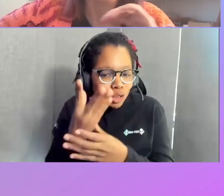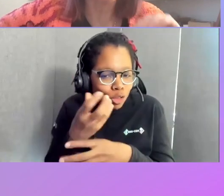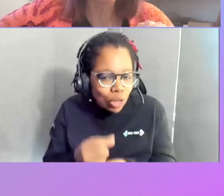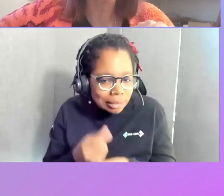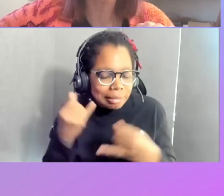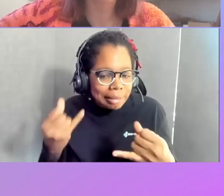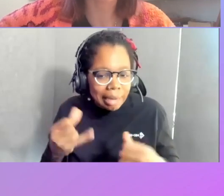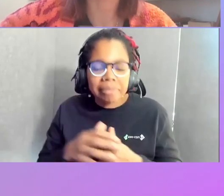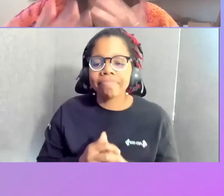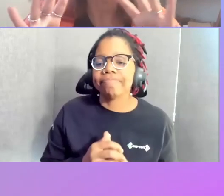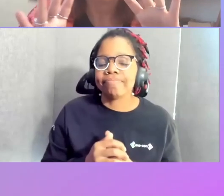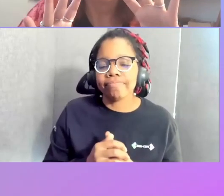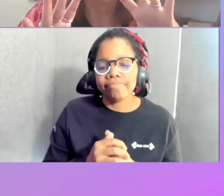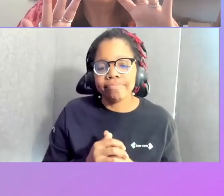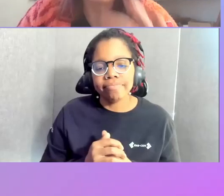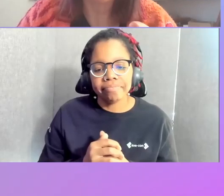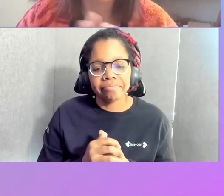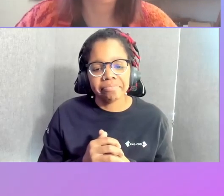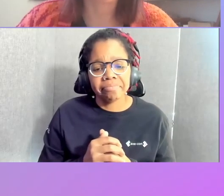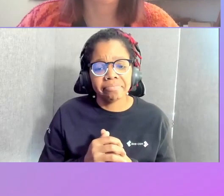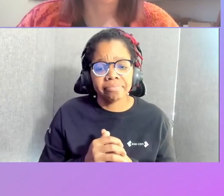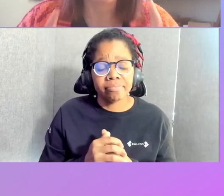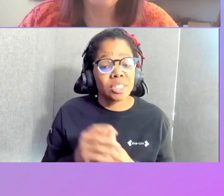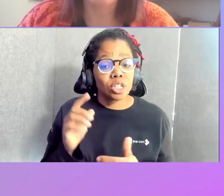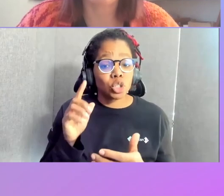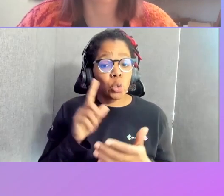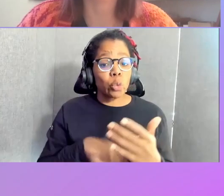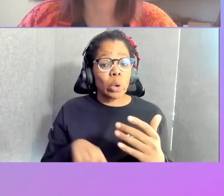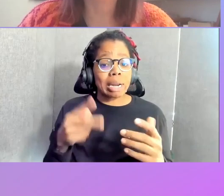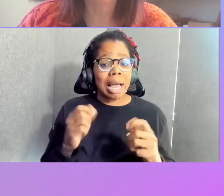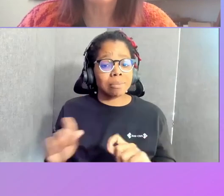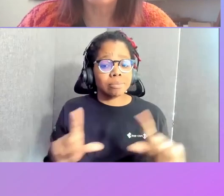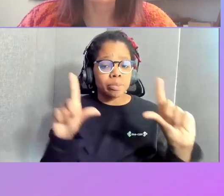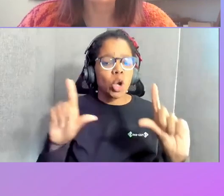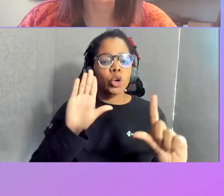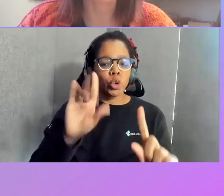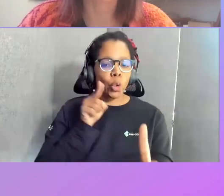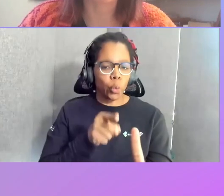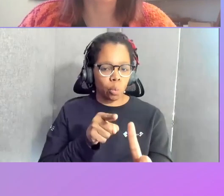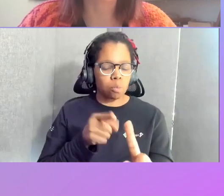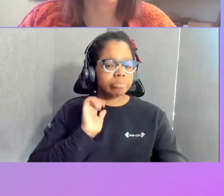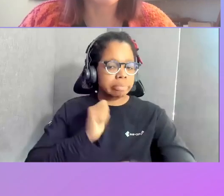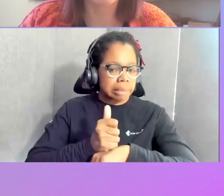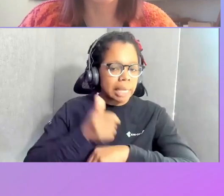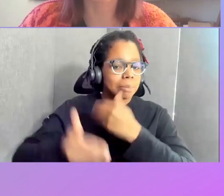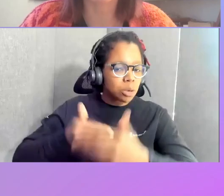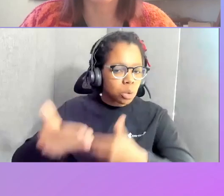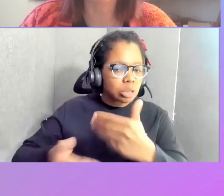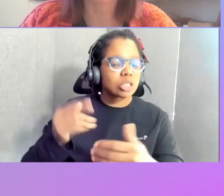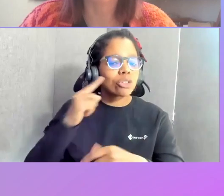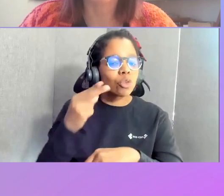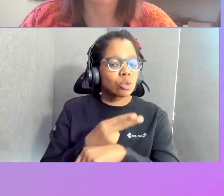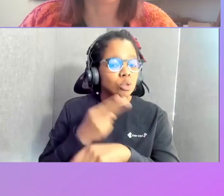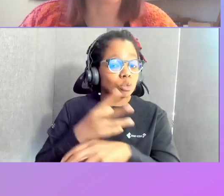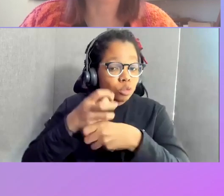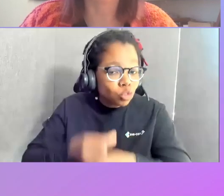So let's look at what I'm positioning as your goal: to create a process that increases a user's